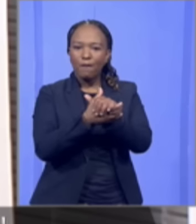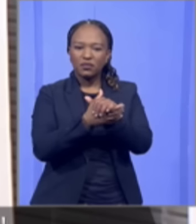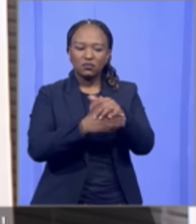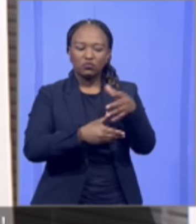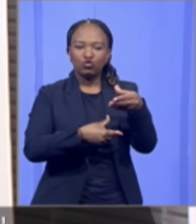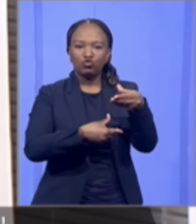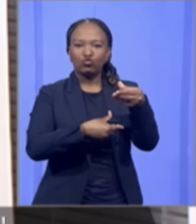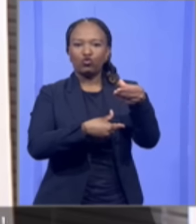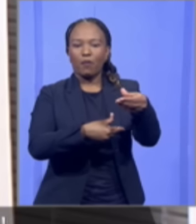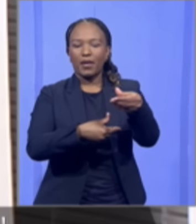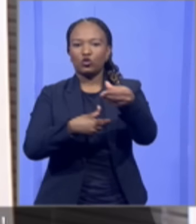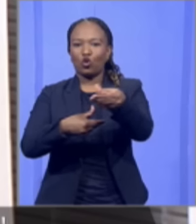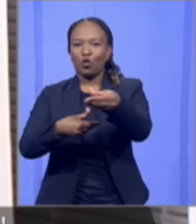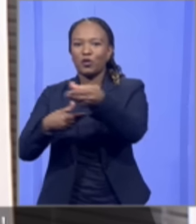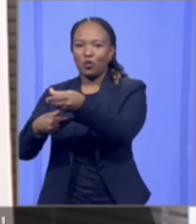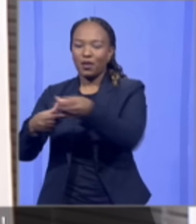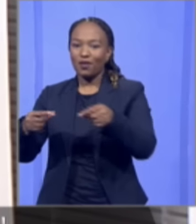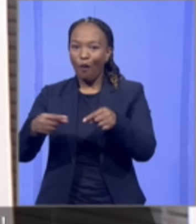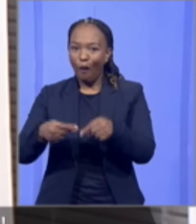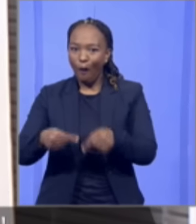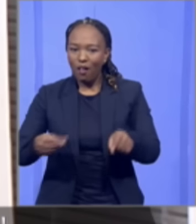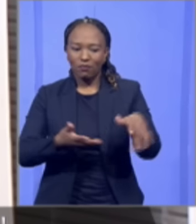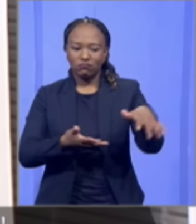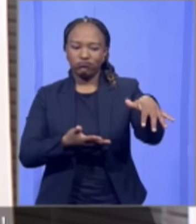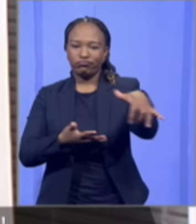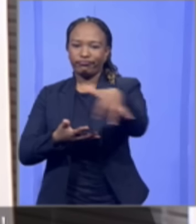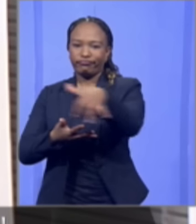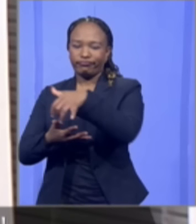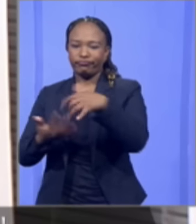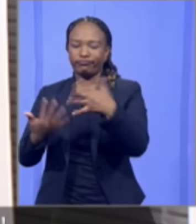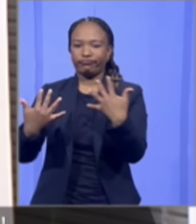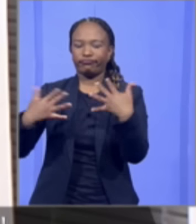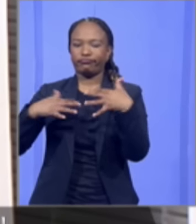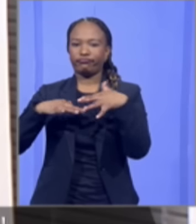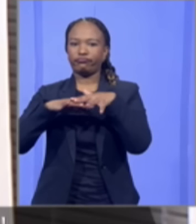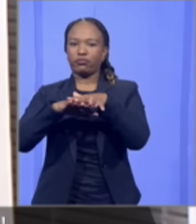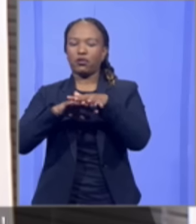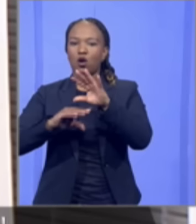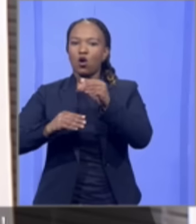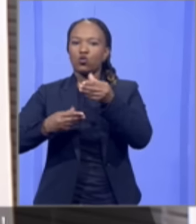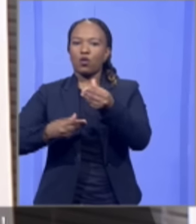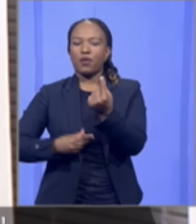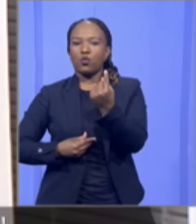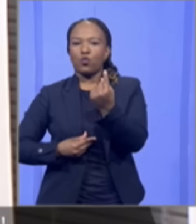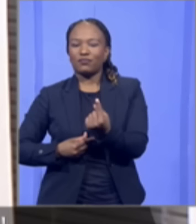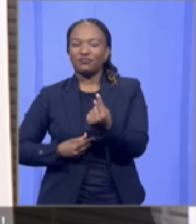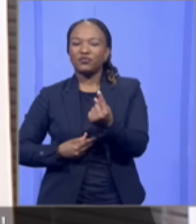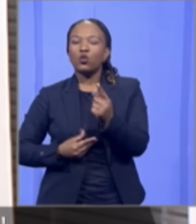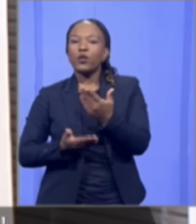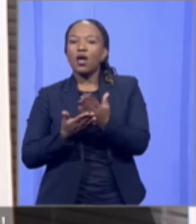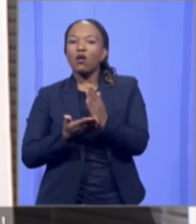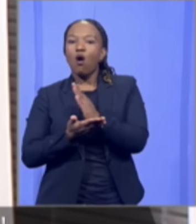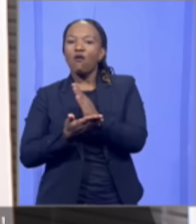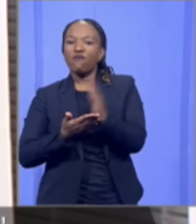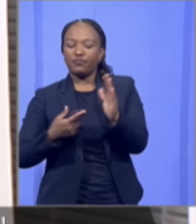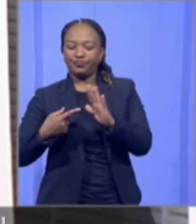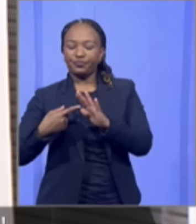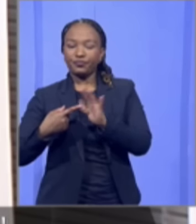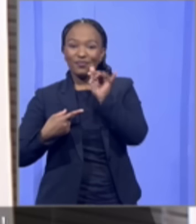prosperity, a shared vision of service delivery, a shared vision to eliminate crime, corruption, and